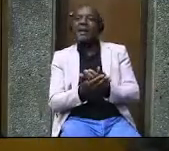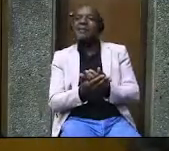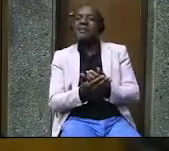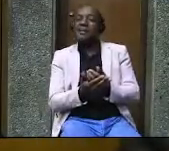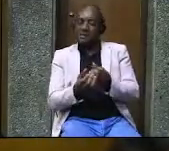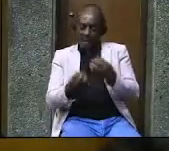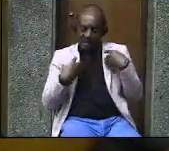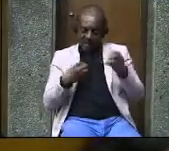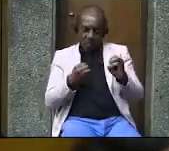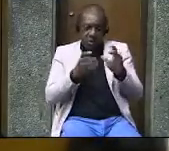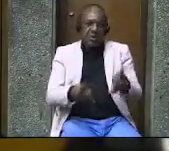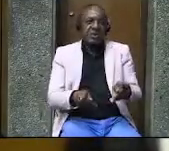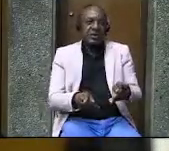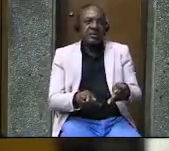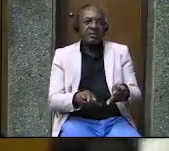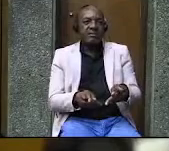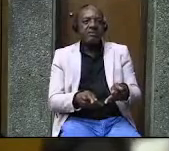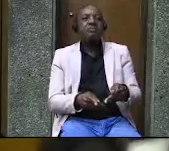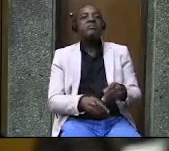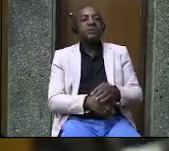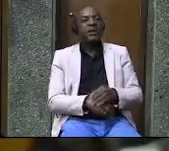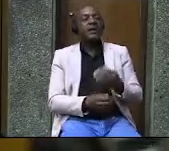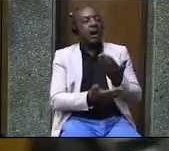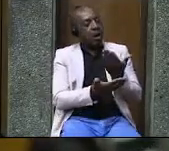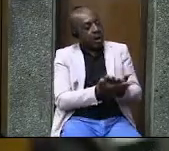senza njani so enye